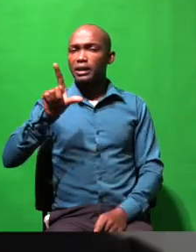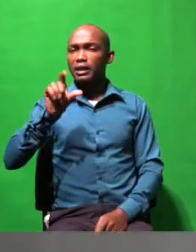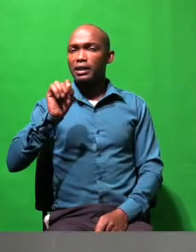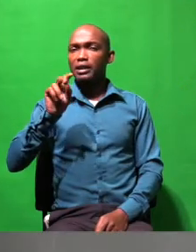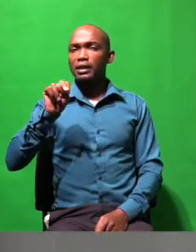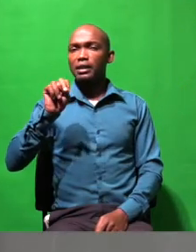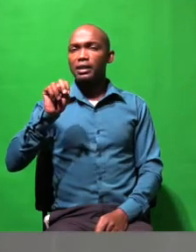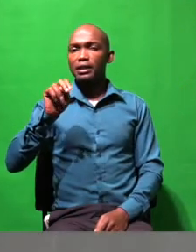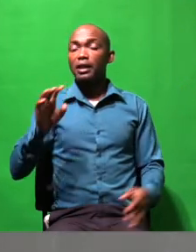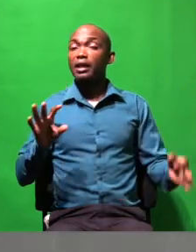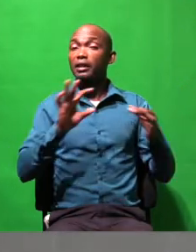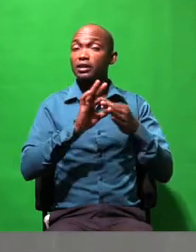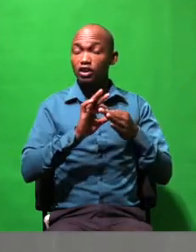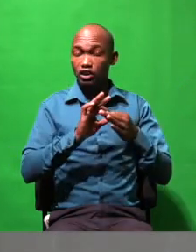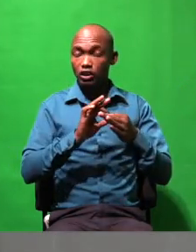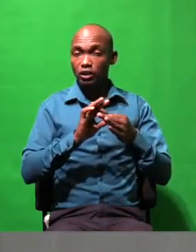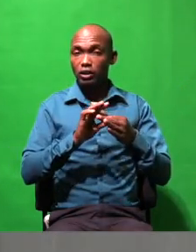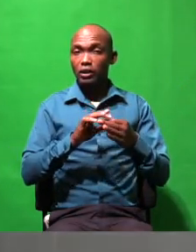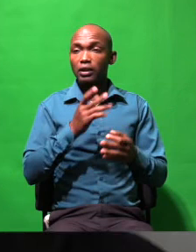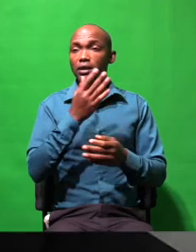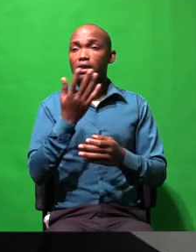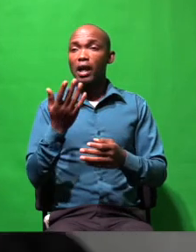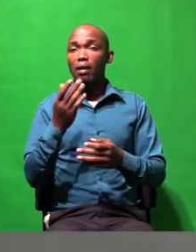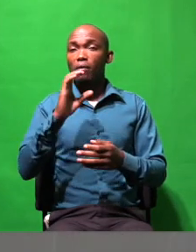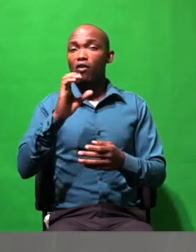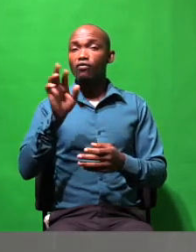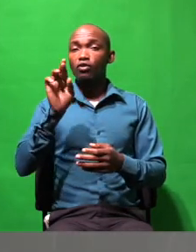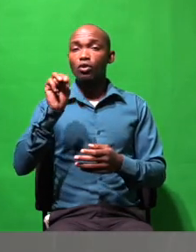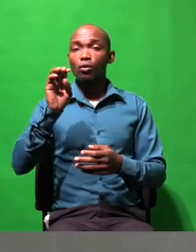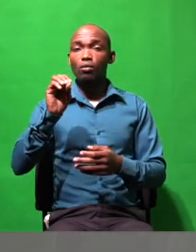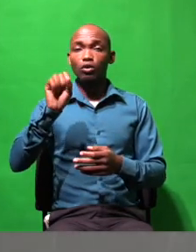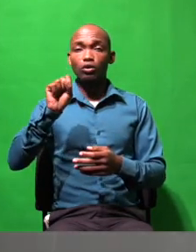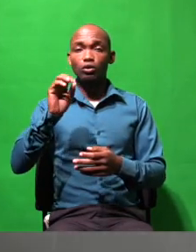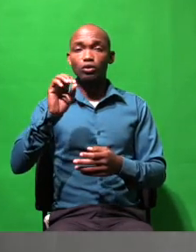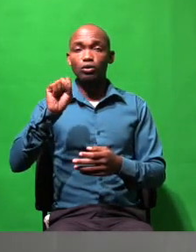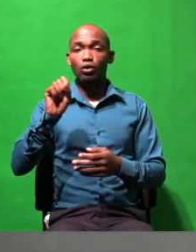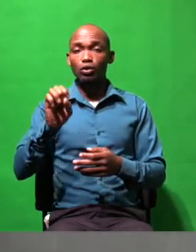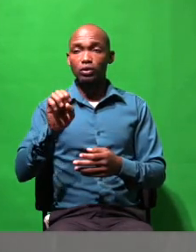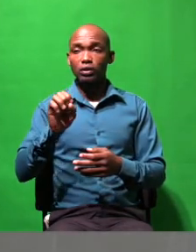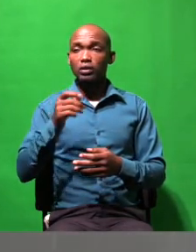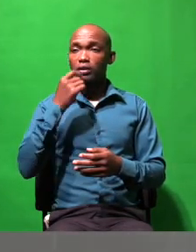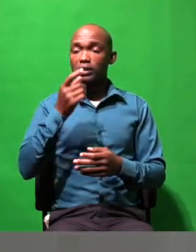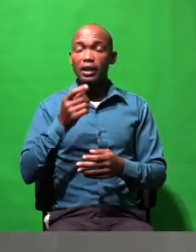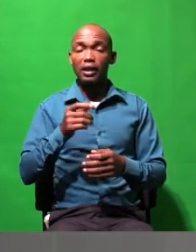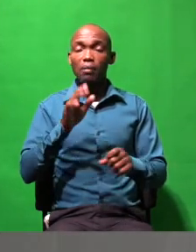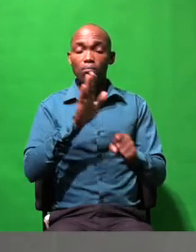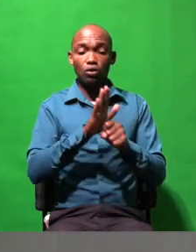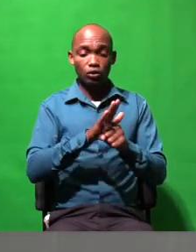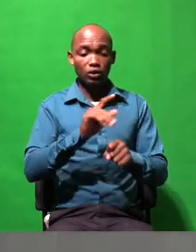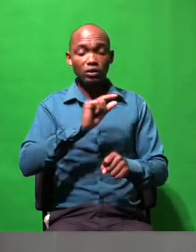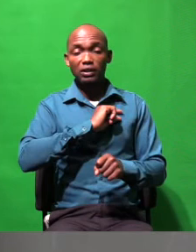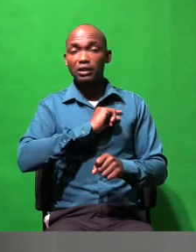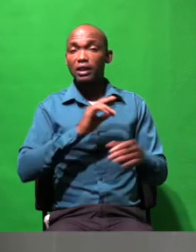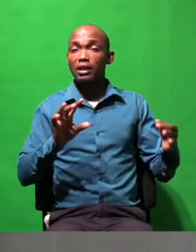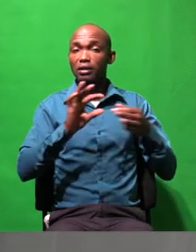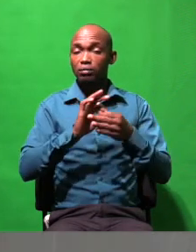And B, name the kind of chromosomes by which sex-linked gene are most carried.